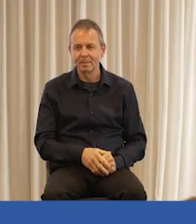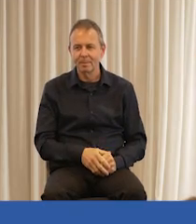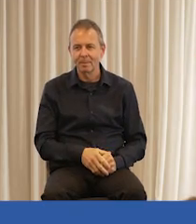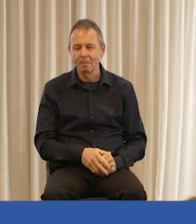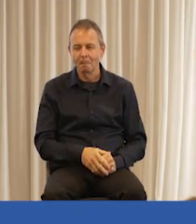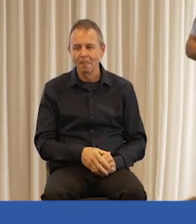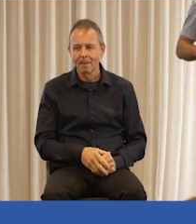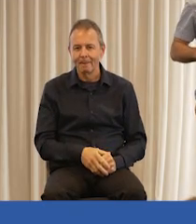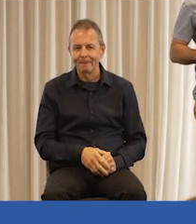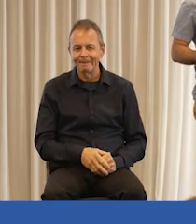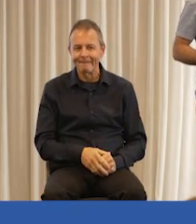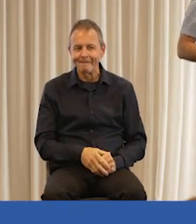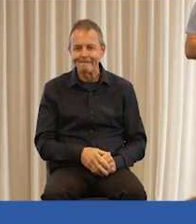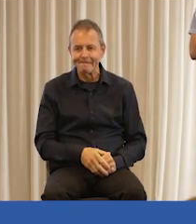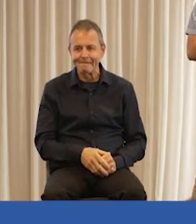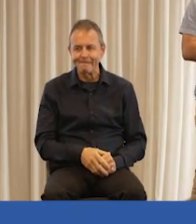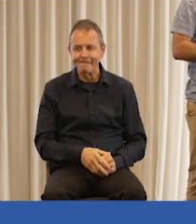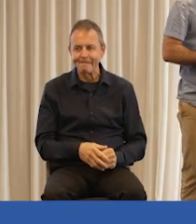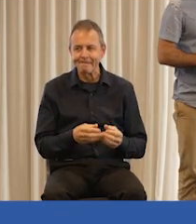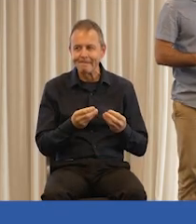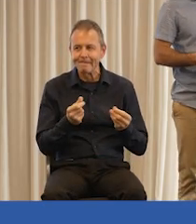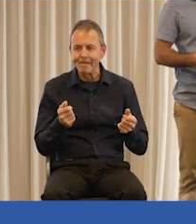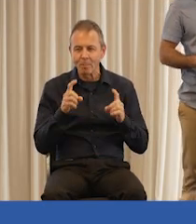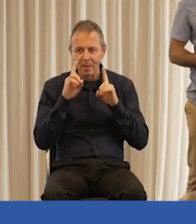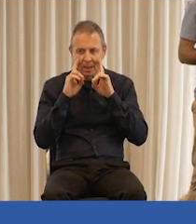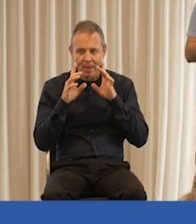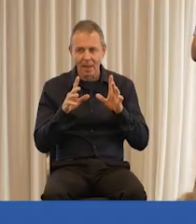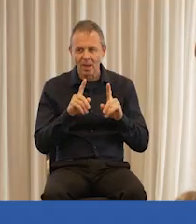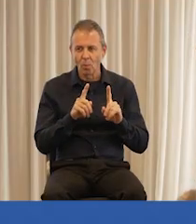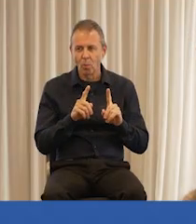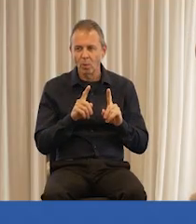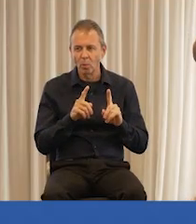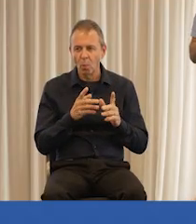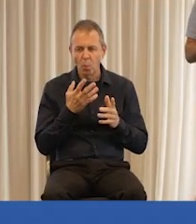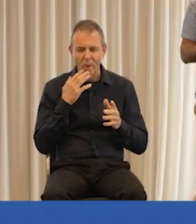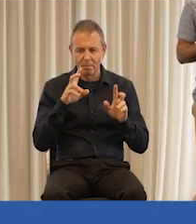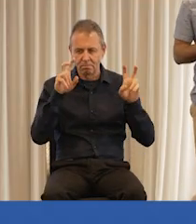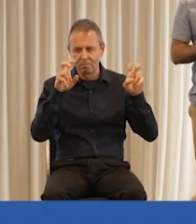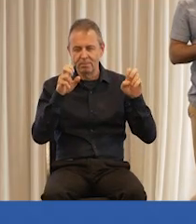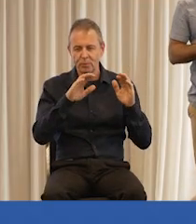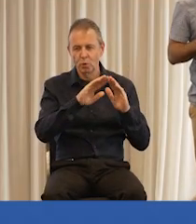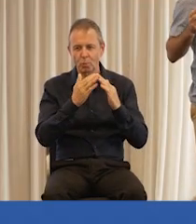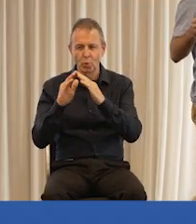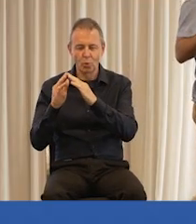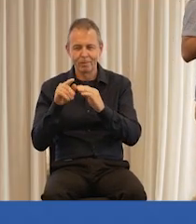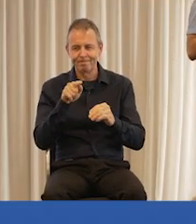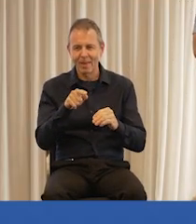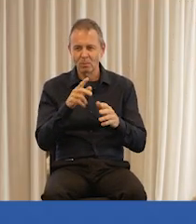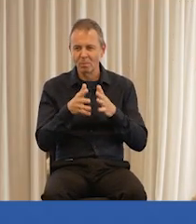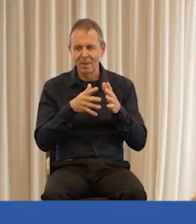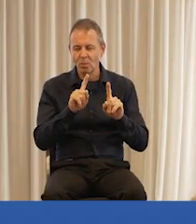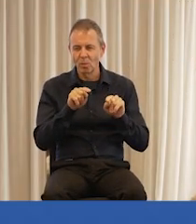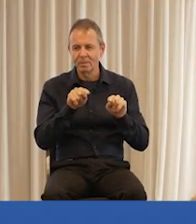So one of the things that's really important to get clear on is what we're talking about when we mean community. Many people here would